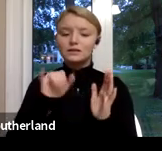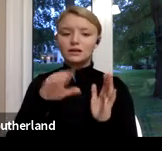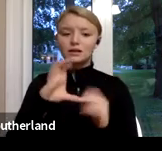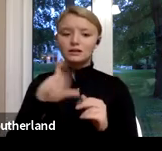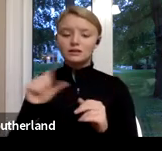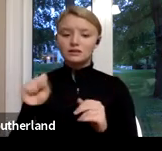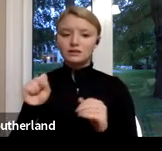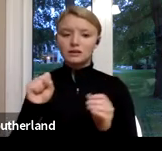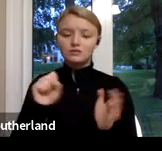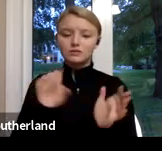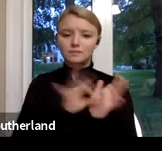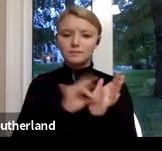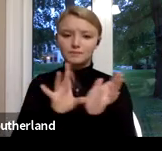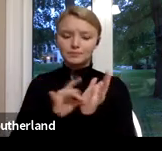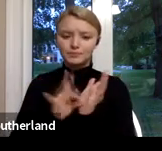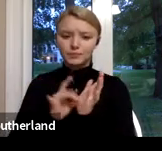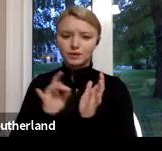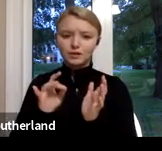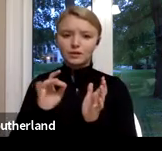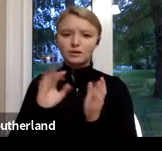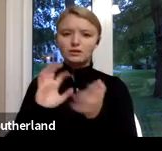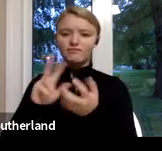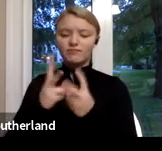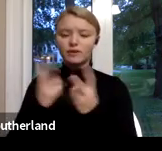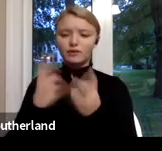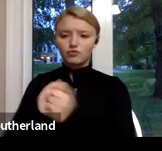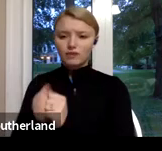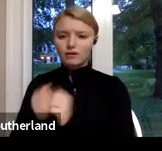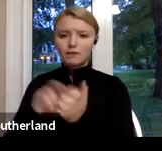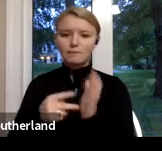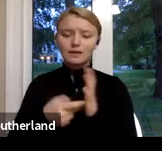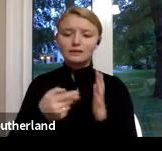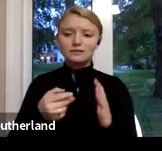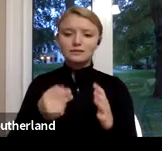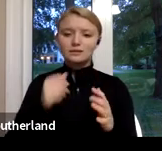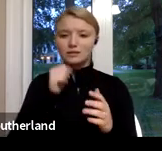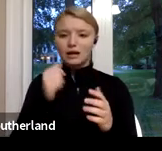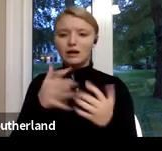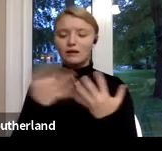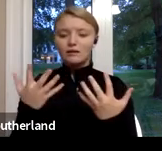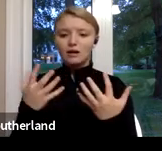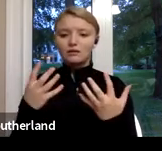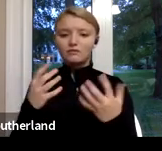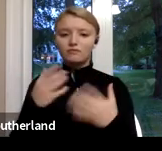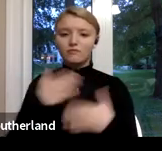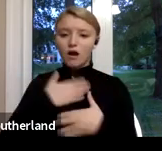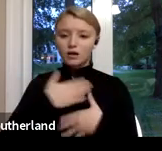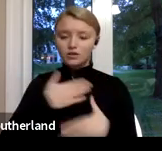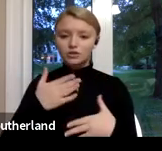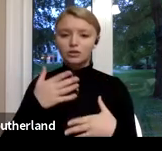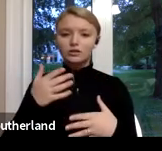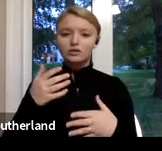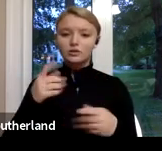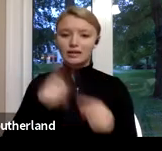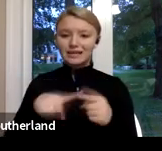area to them. A lot of it's crowded, which means can't get a whole lot of oxygen in there, which means can't really detox itself,